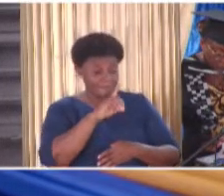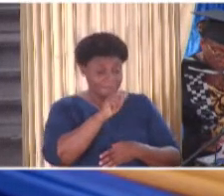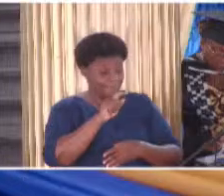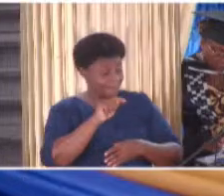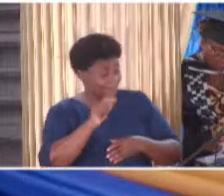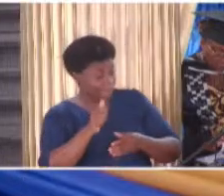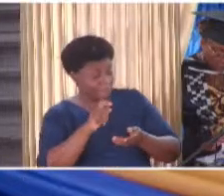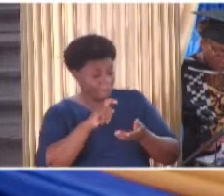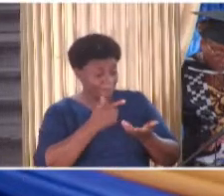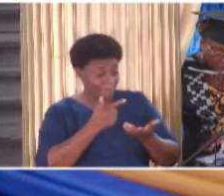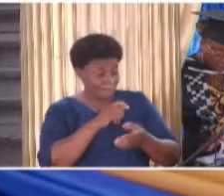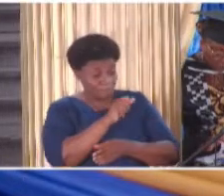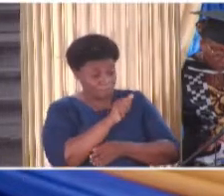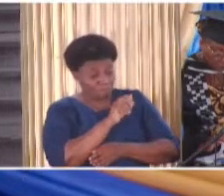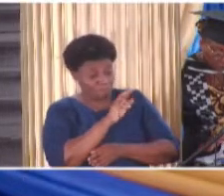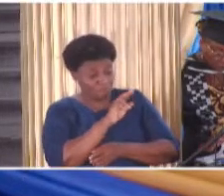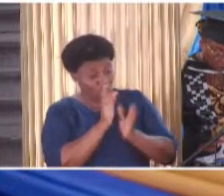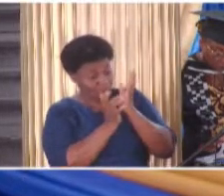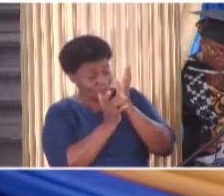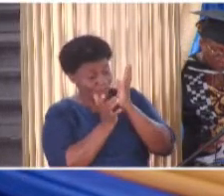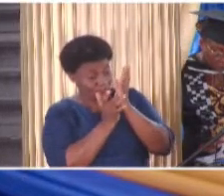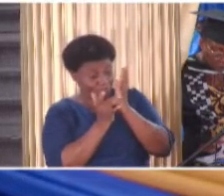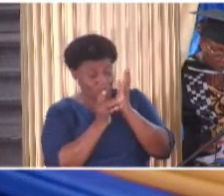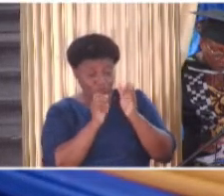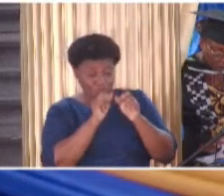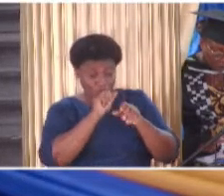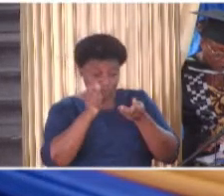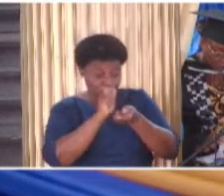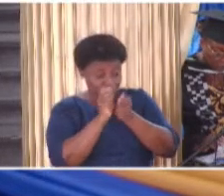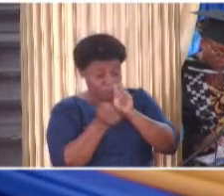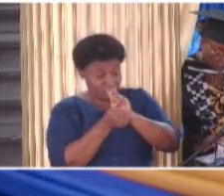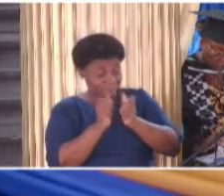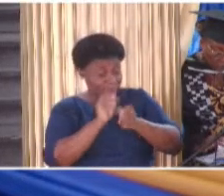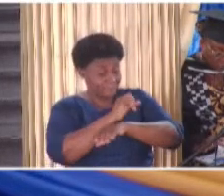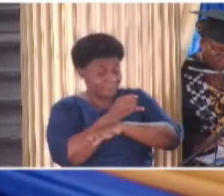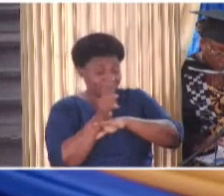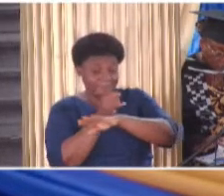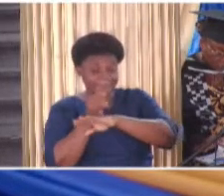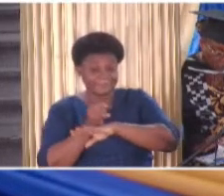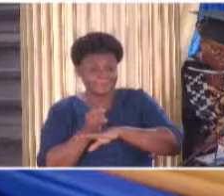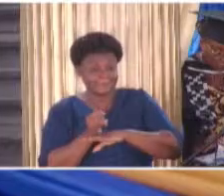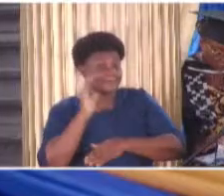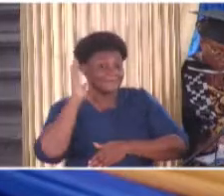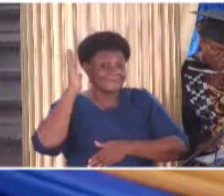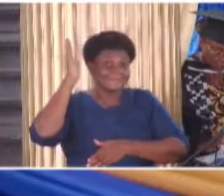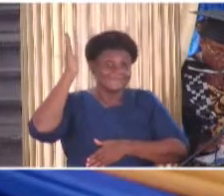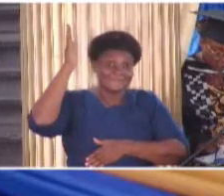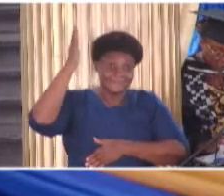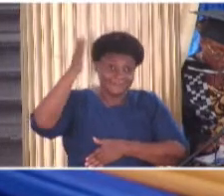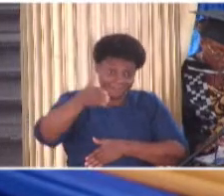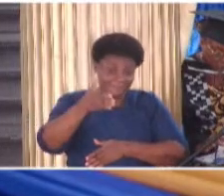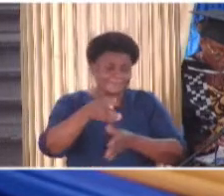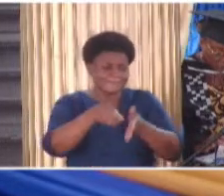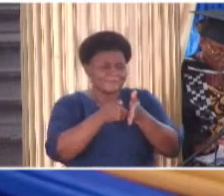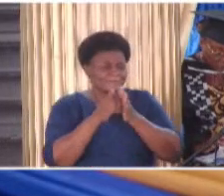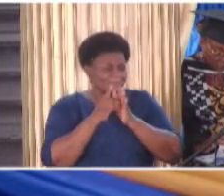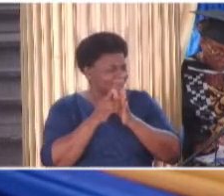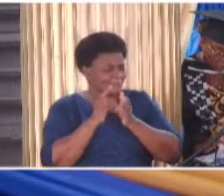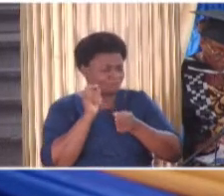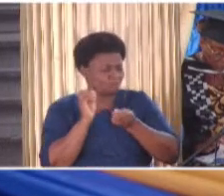automation, and others are reshaping industries. The future demands tech-savvy,